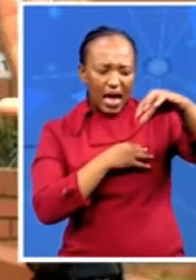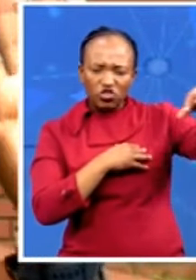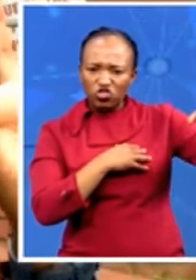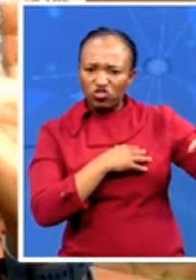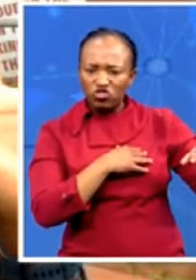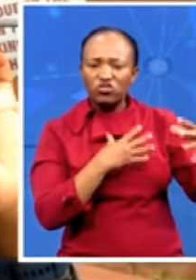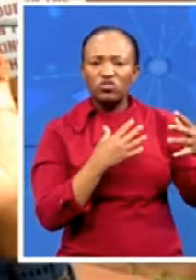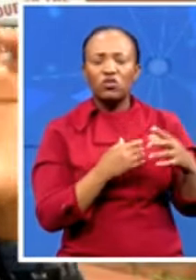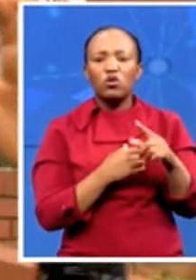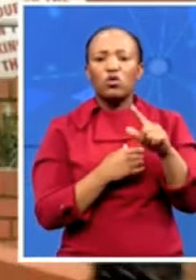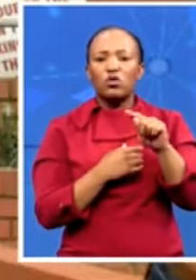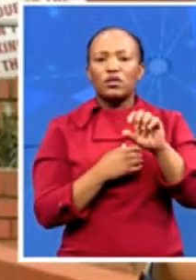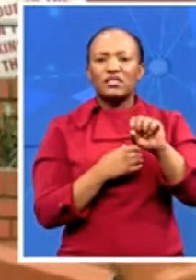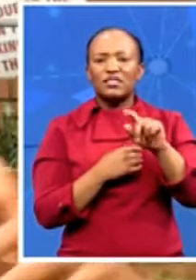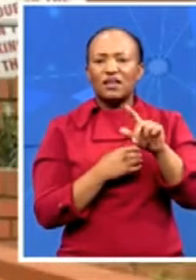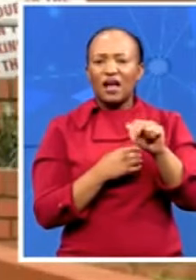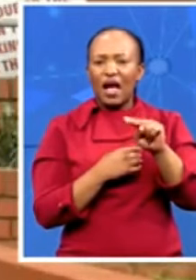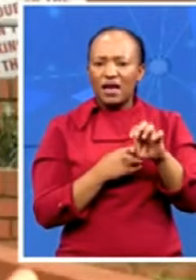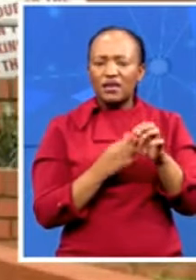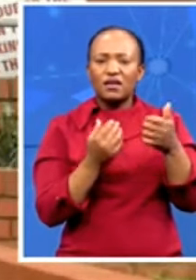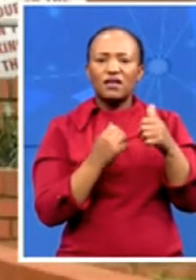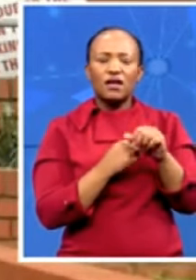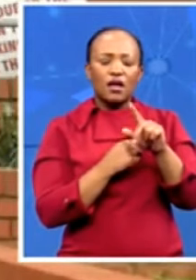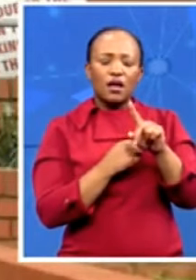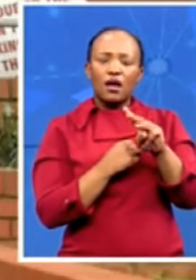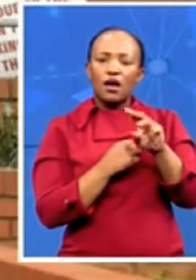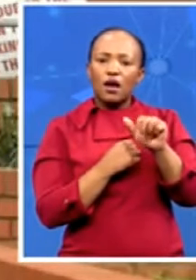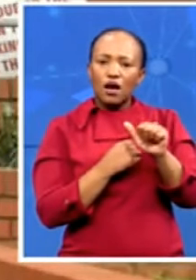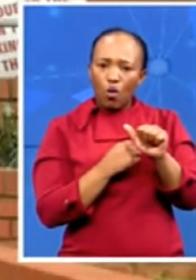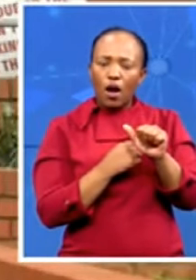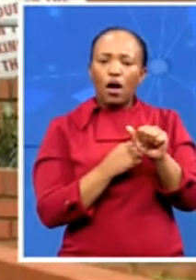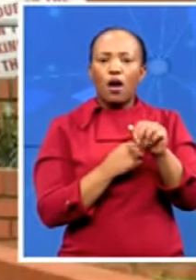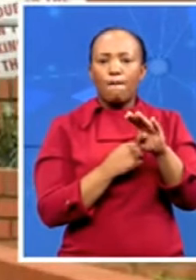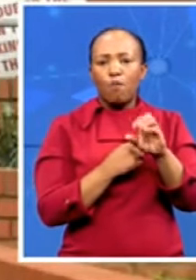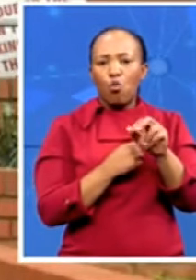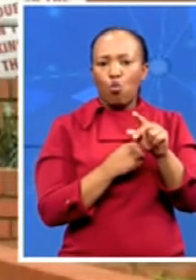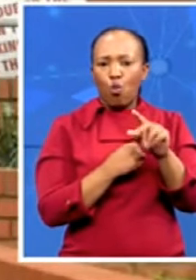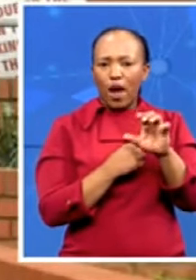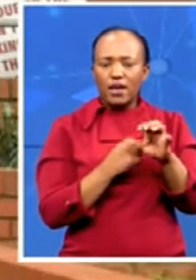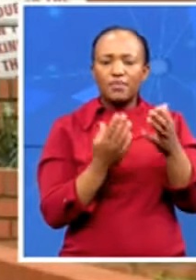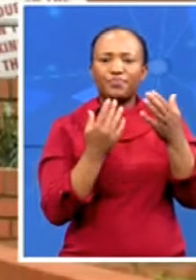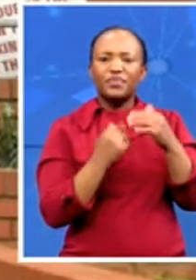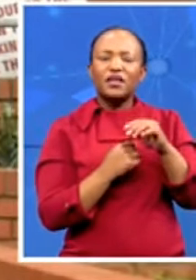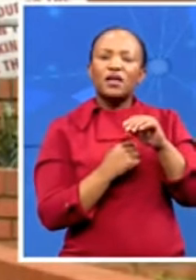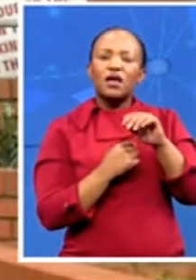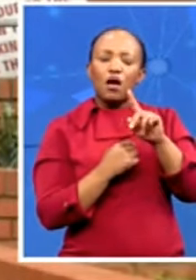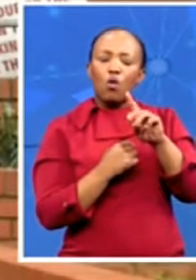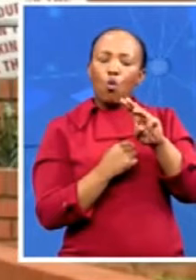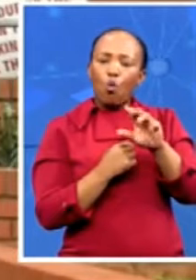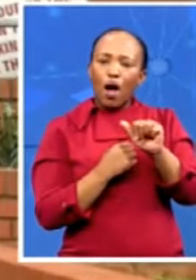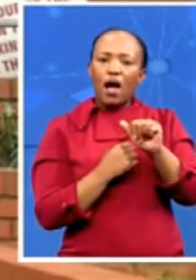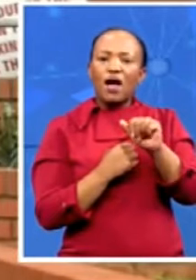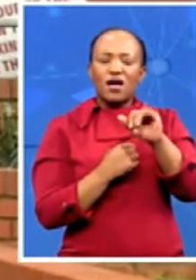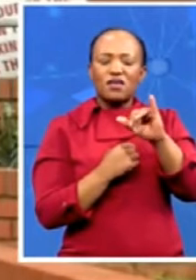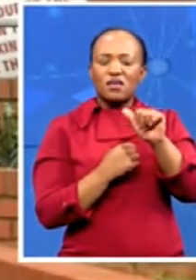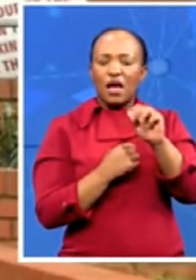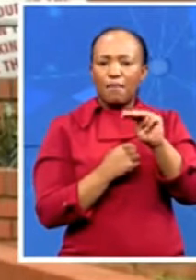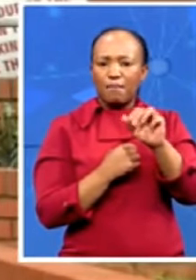KaBokweni, towards Kanyamazane area. So a lot of people are coming to this hospital for assistance. So They're saying that they've been complaining for